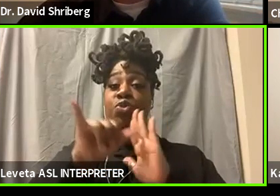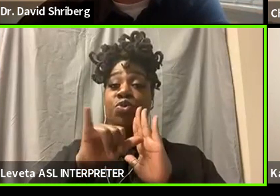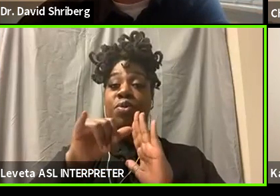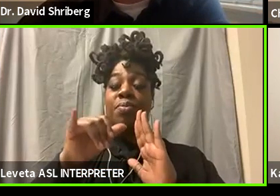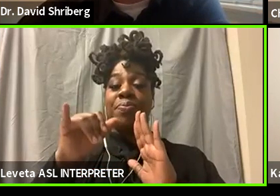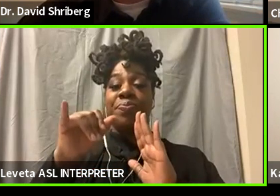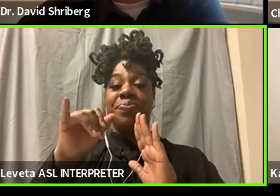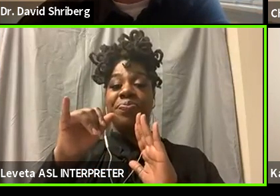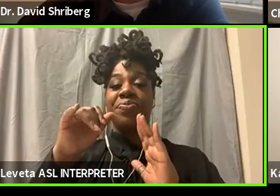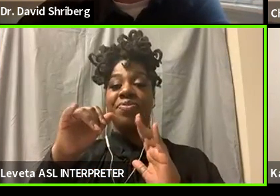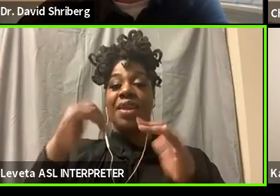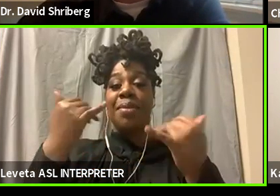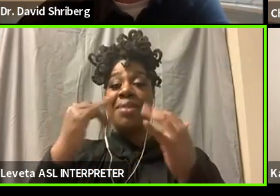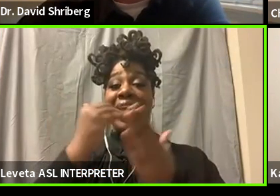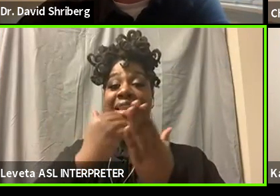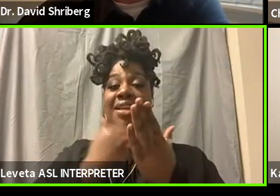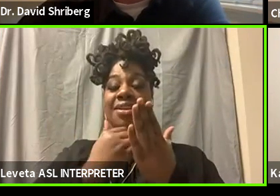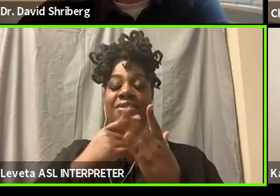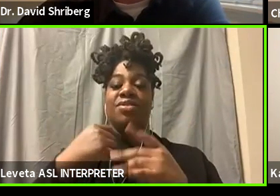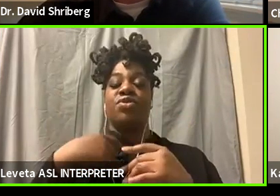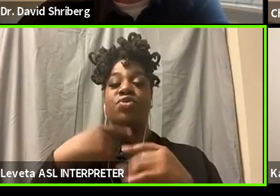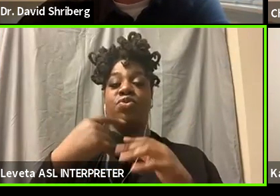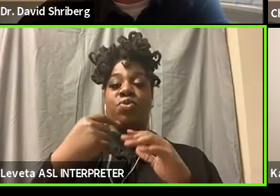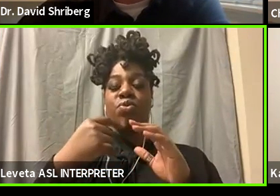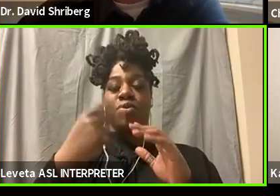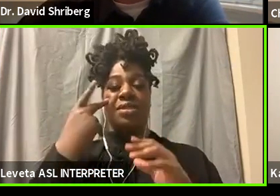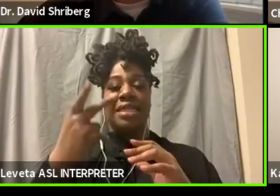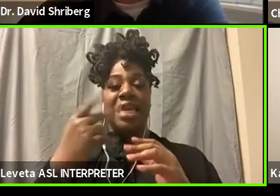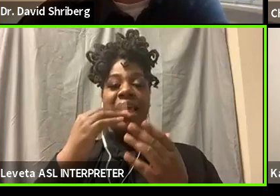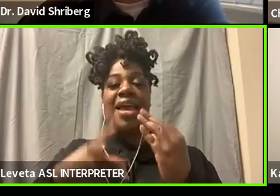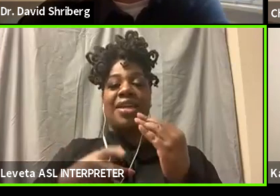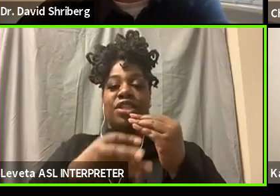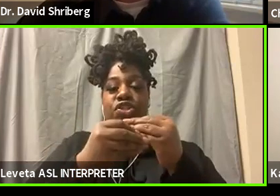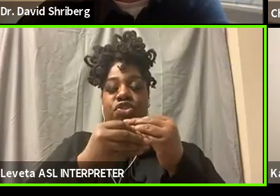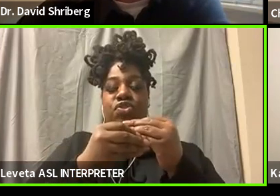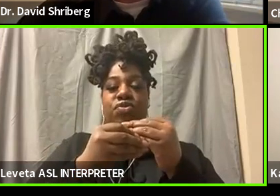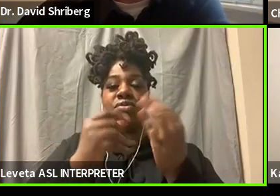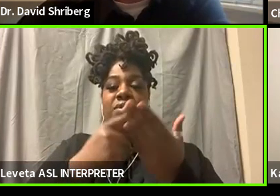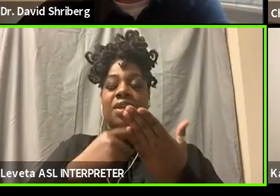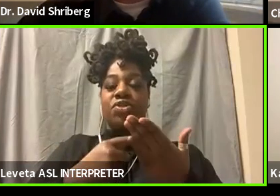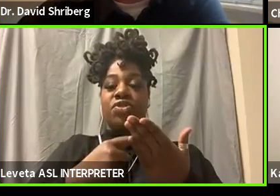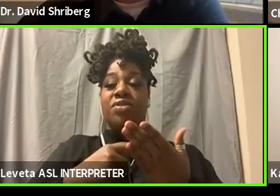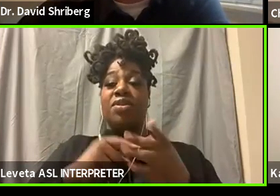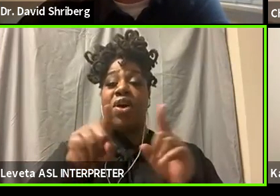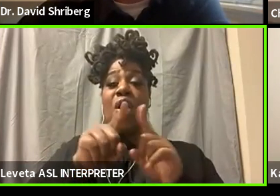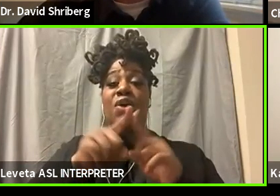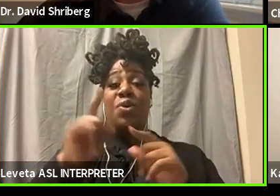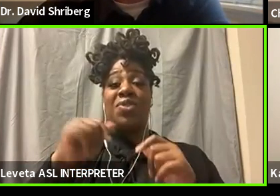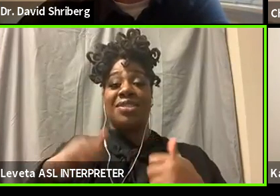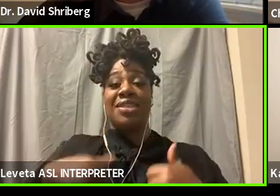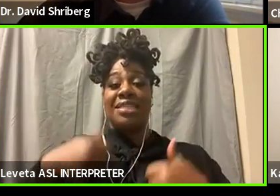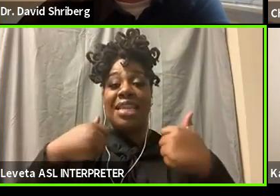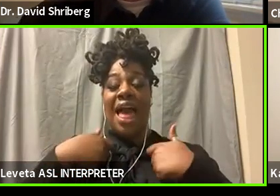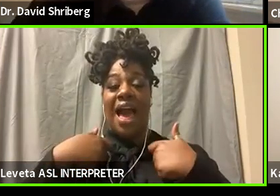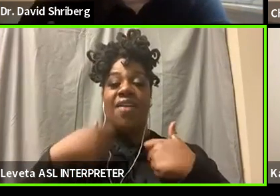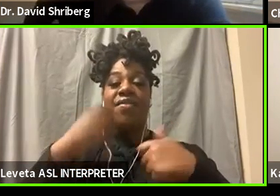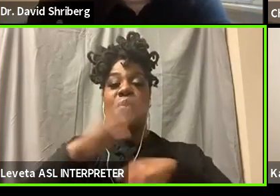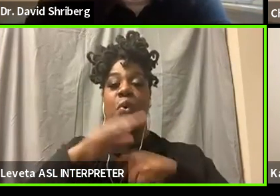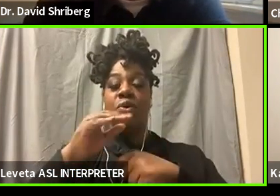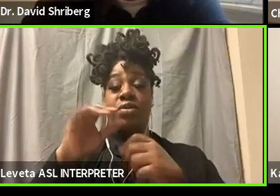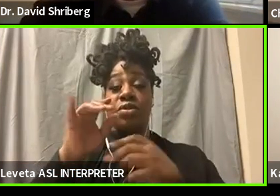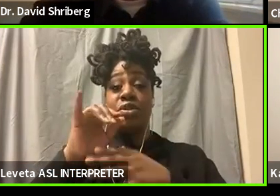our Waymaking series. This evening's program was also live streamed on YouTube and will be available for